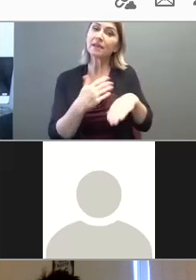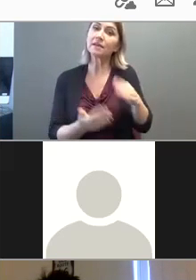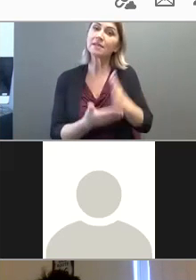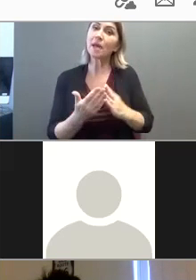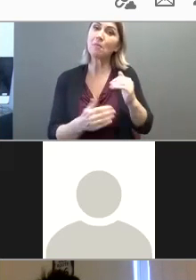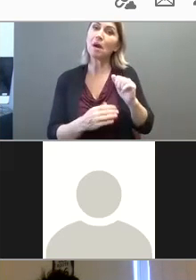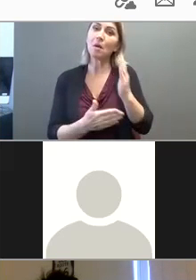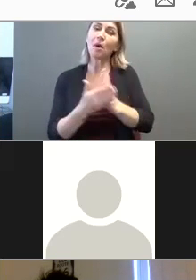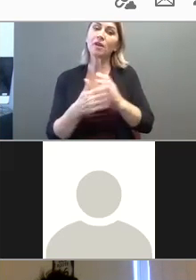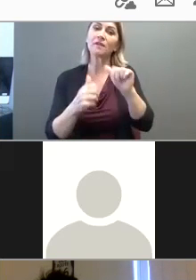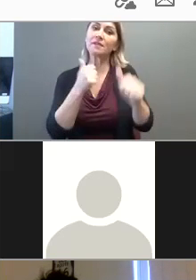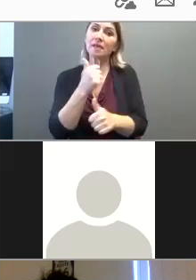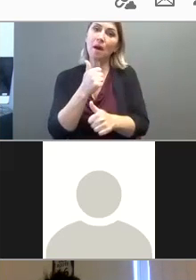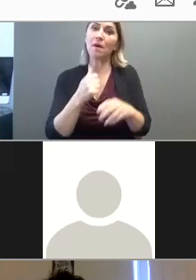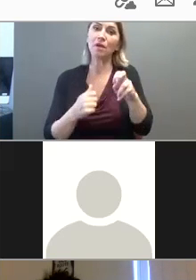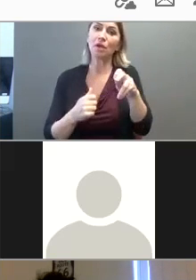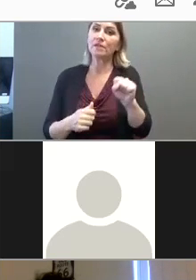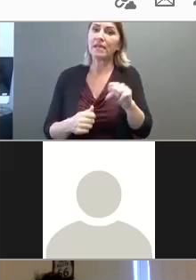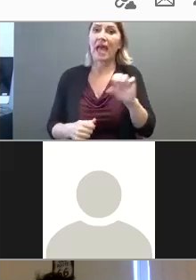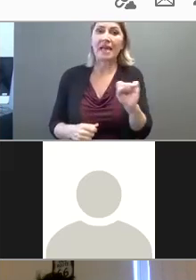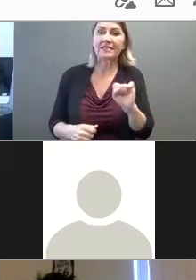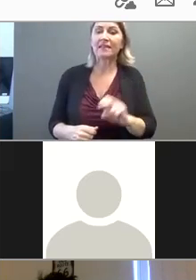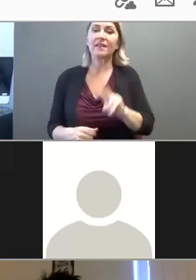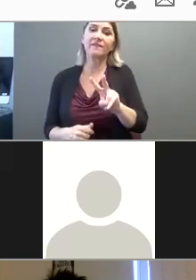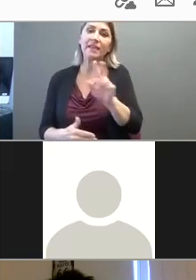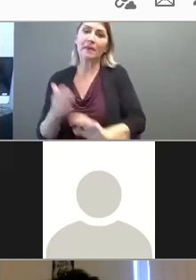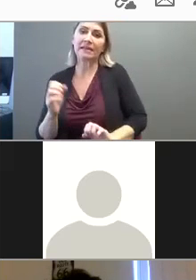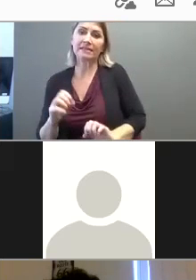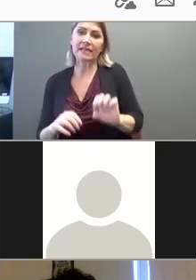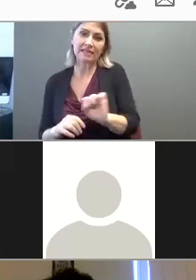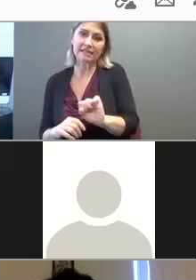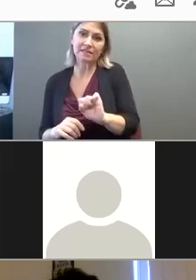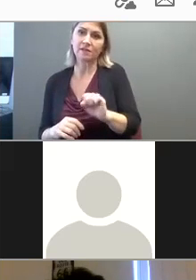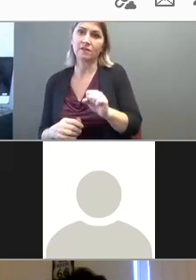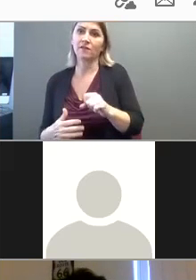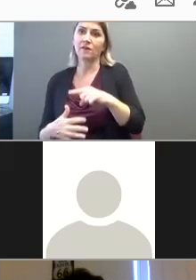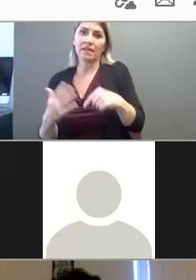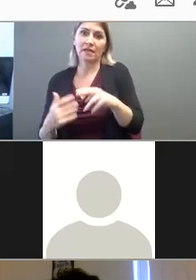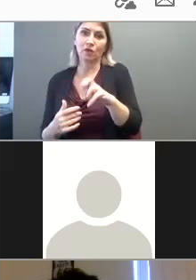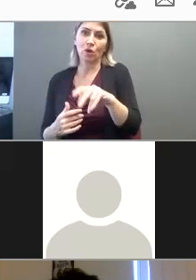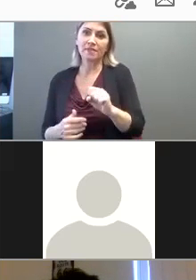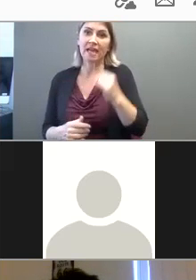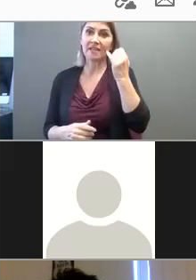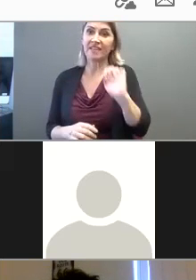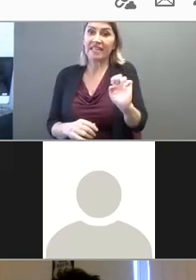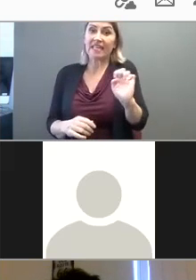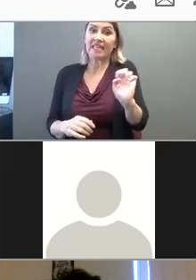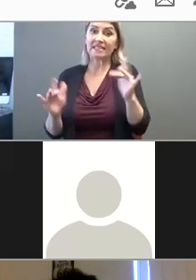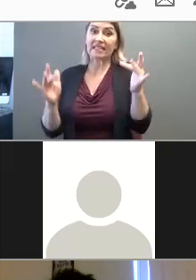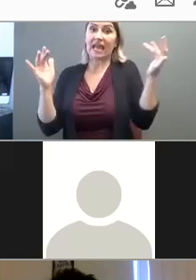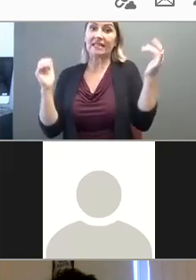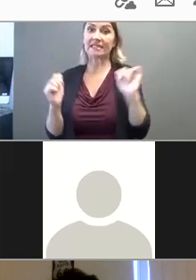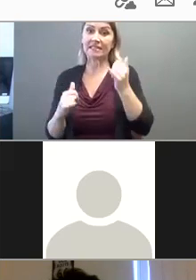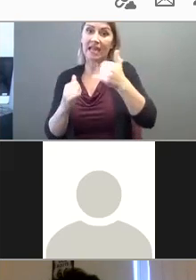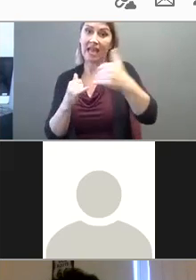of nodes S, and we have V minus S as the other set of nodes. And if E is the lightest minimum edge across